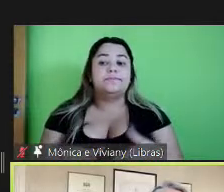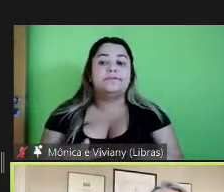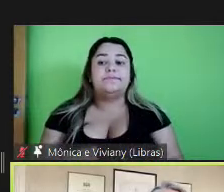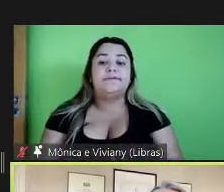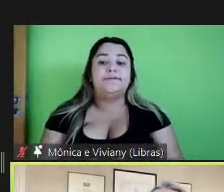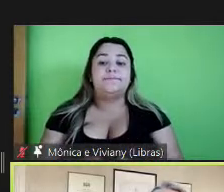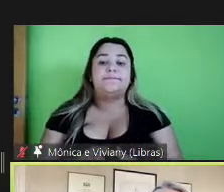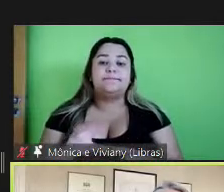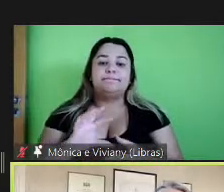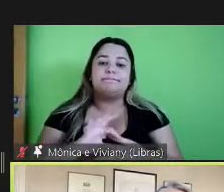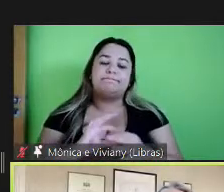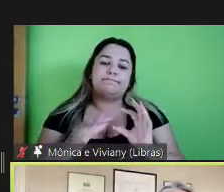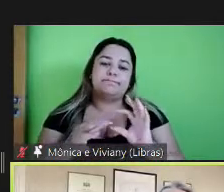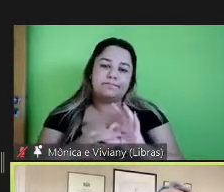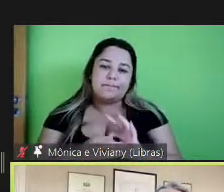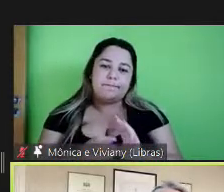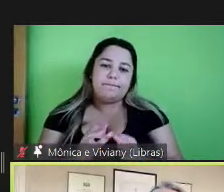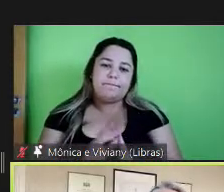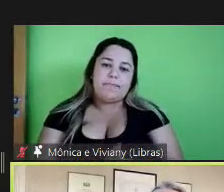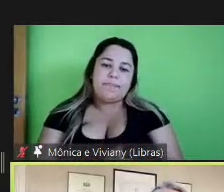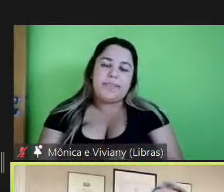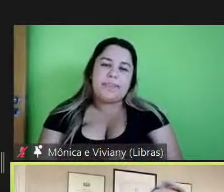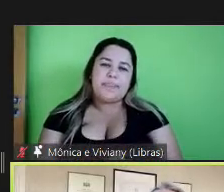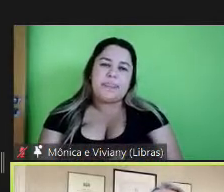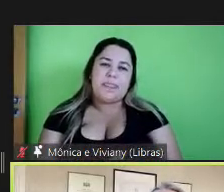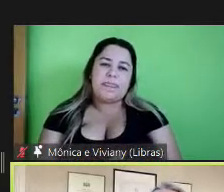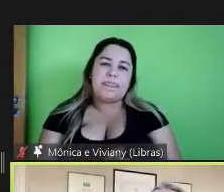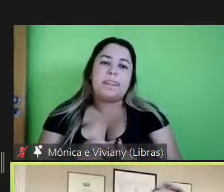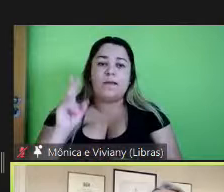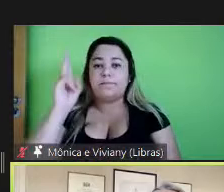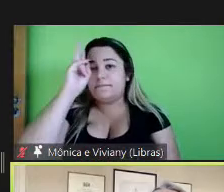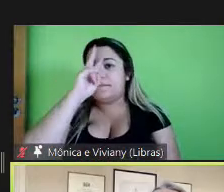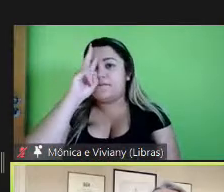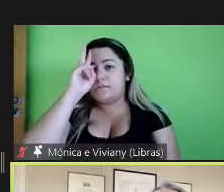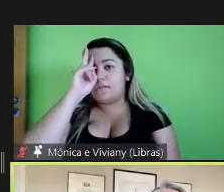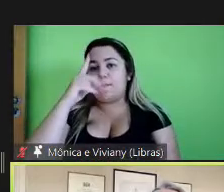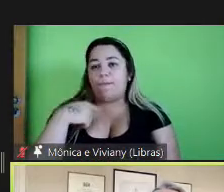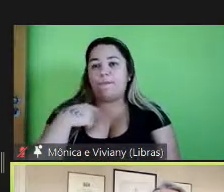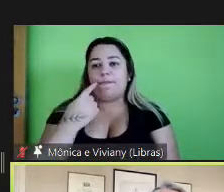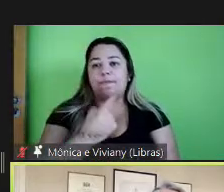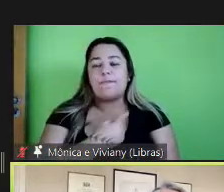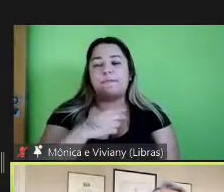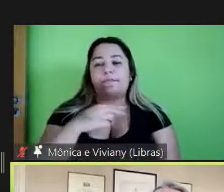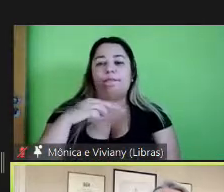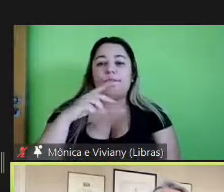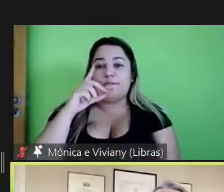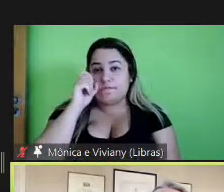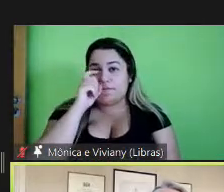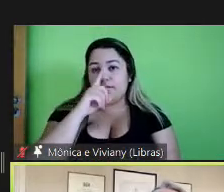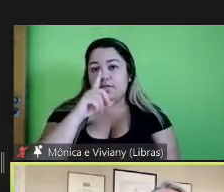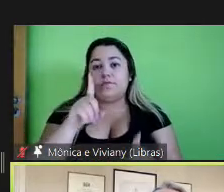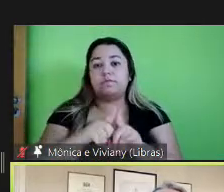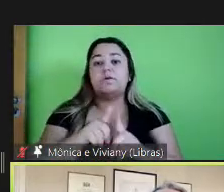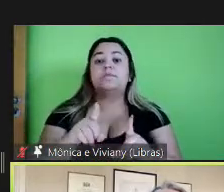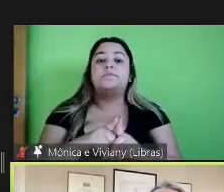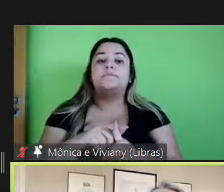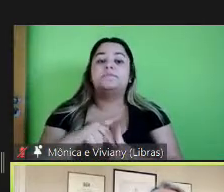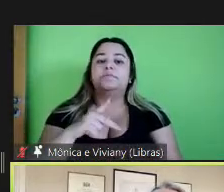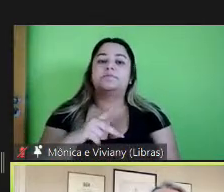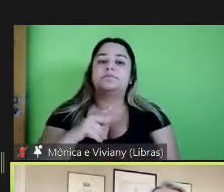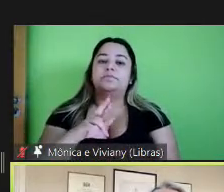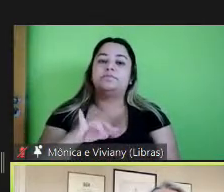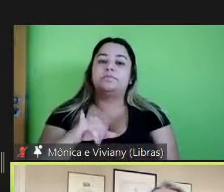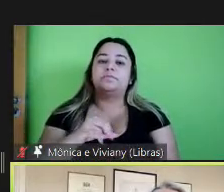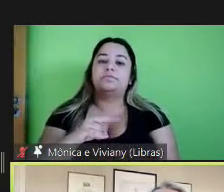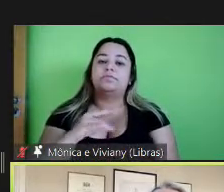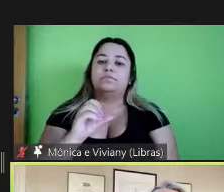weight. It's a reminder for us as clinicians to never make assumptions, as again, people with obesity might be already